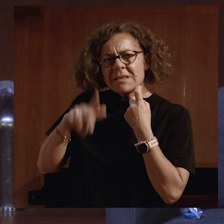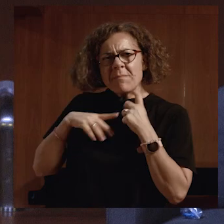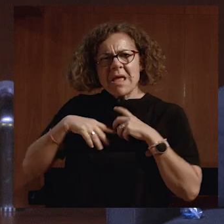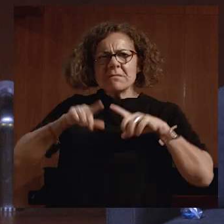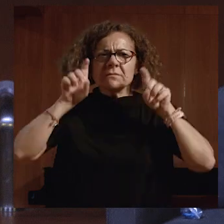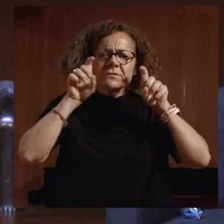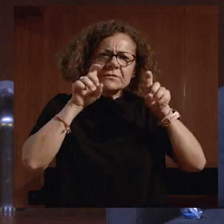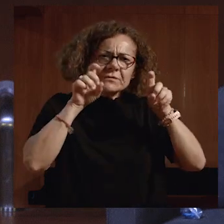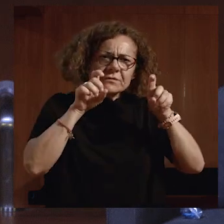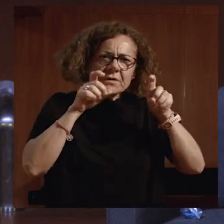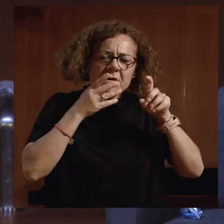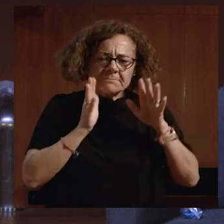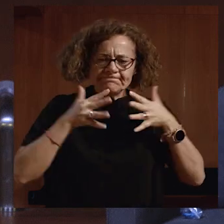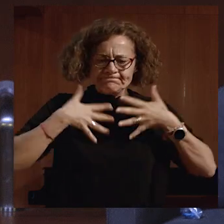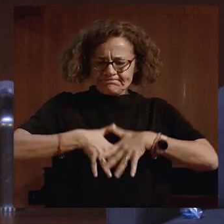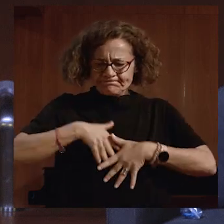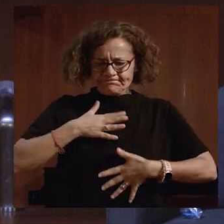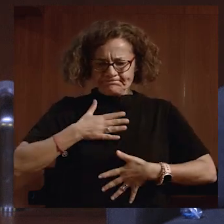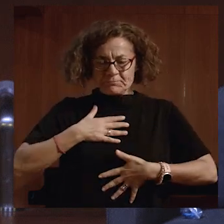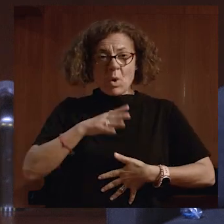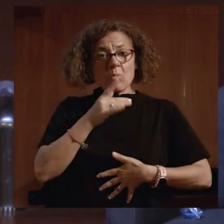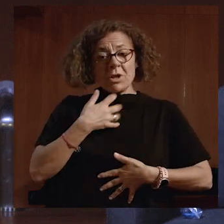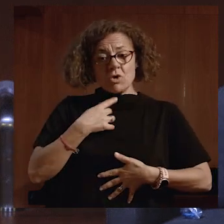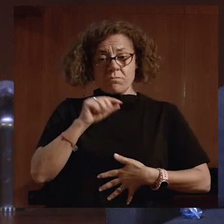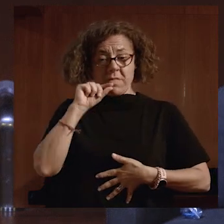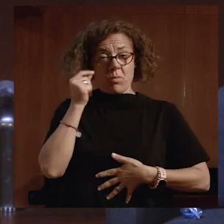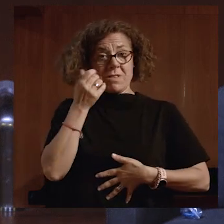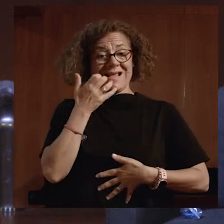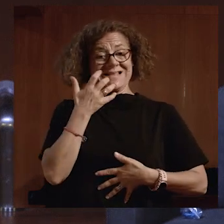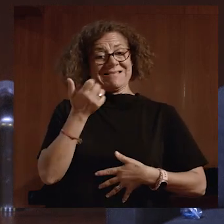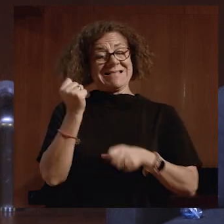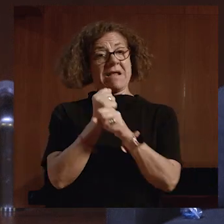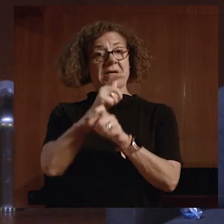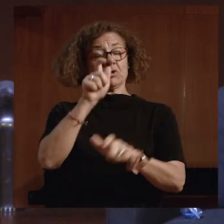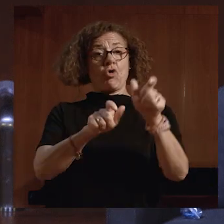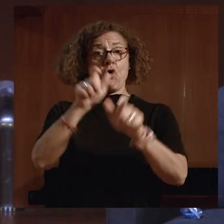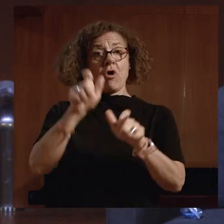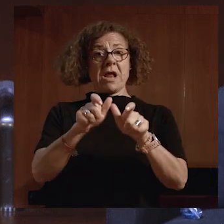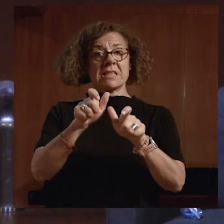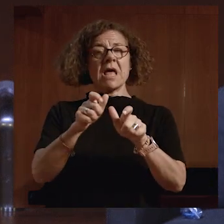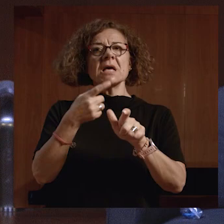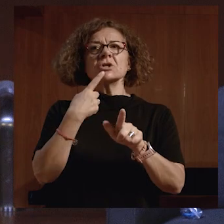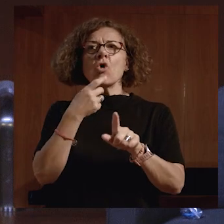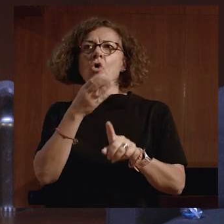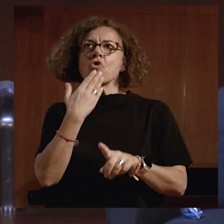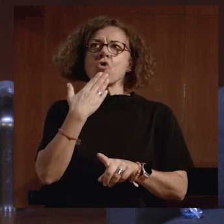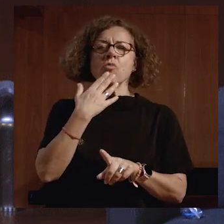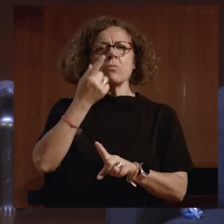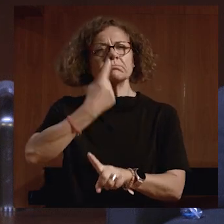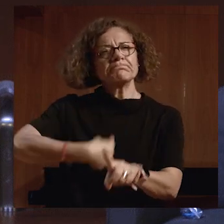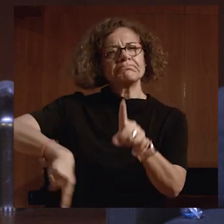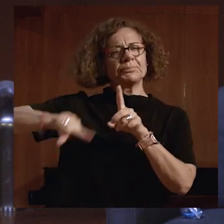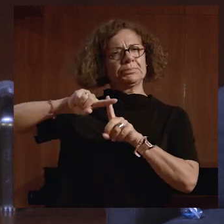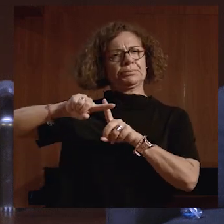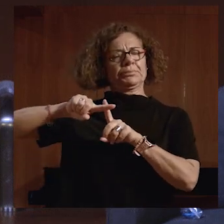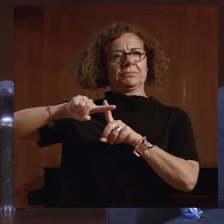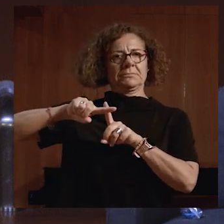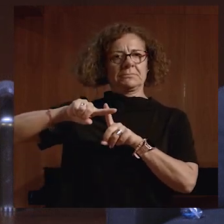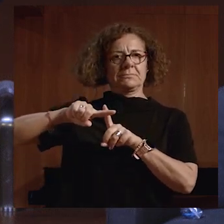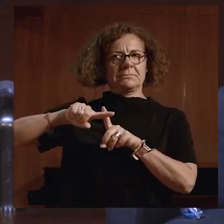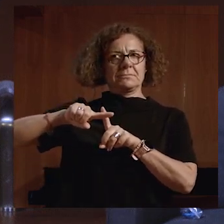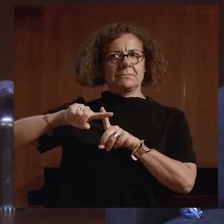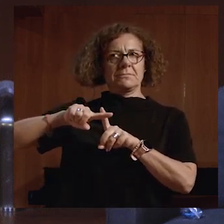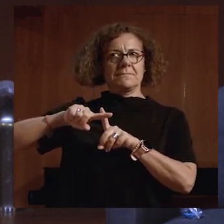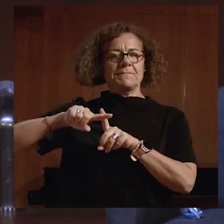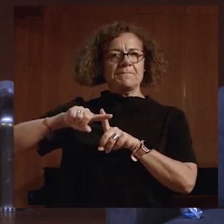that self-reflection is one of the things that in order to explain something to someone, you learn more about what you do yourself.